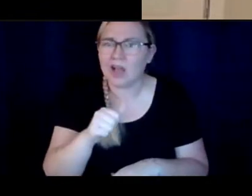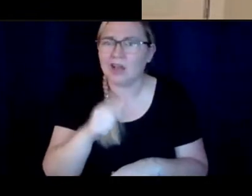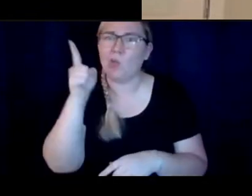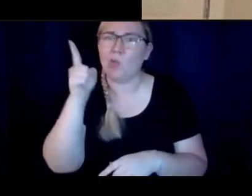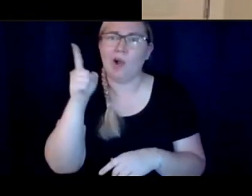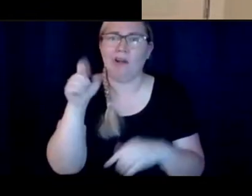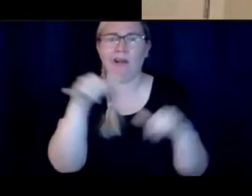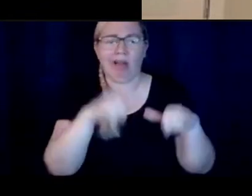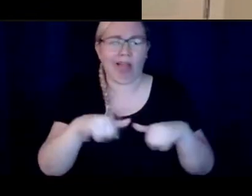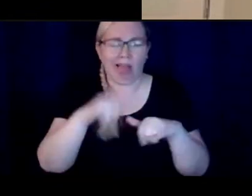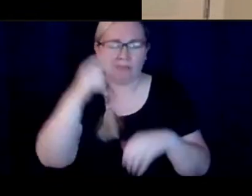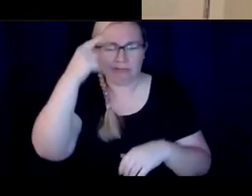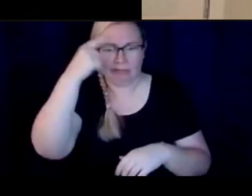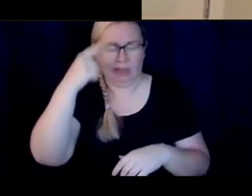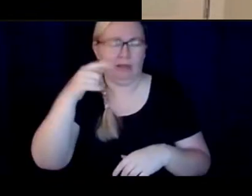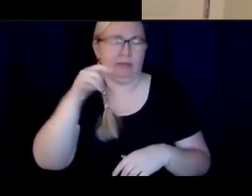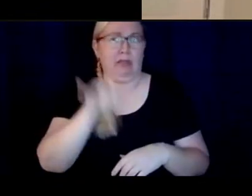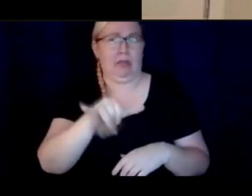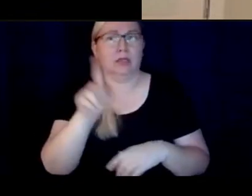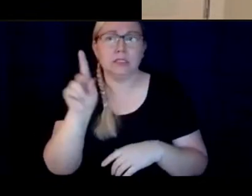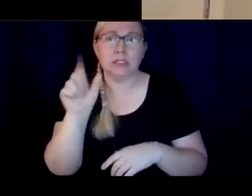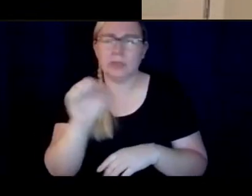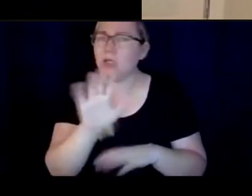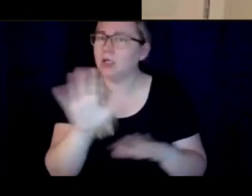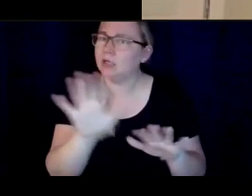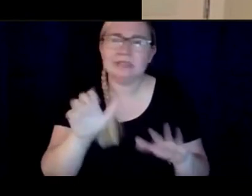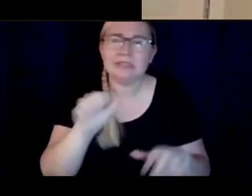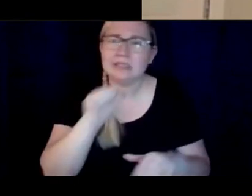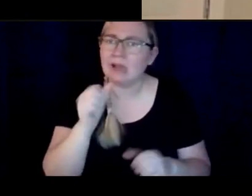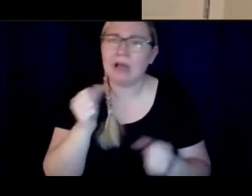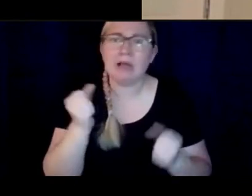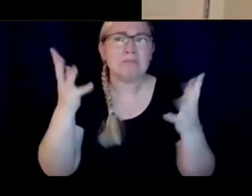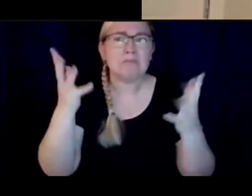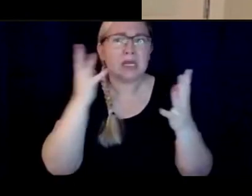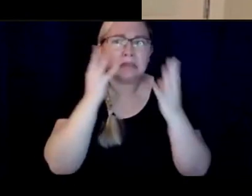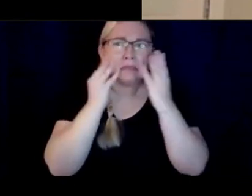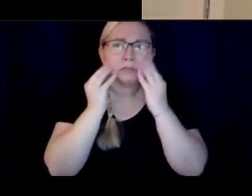stereotype of disability. There's such a